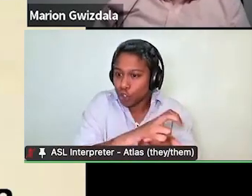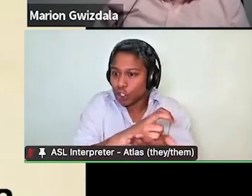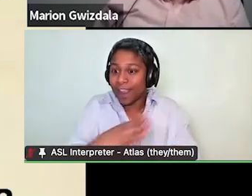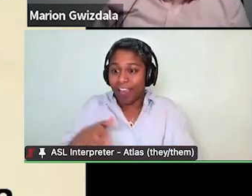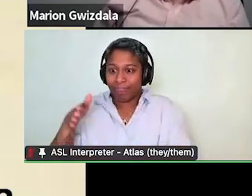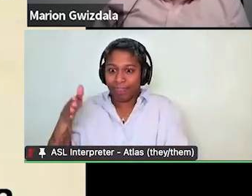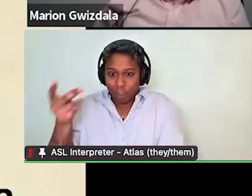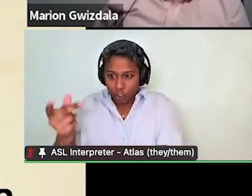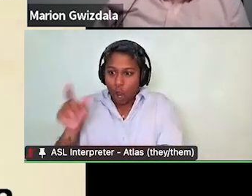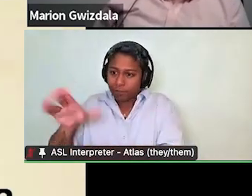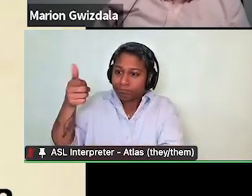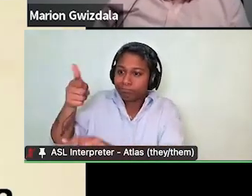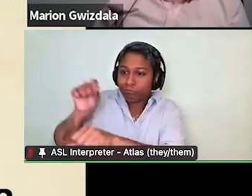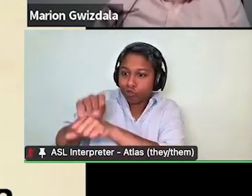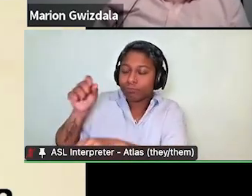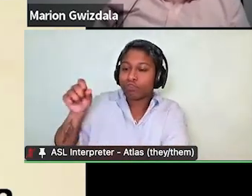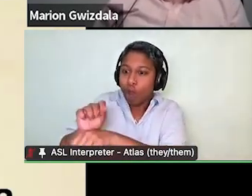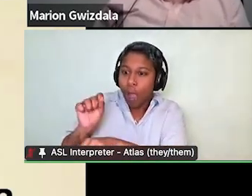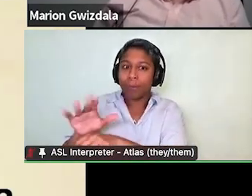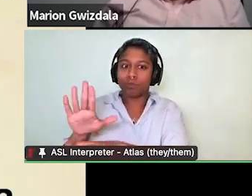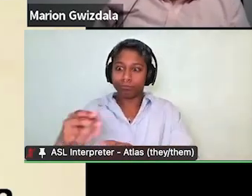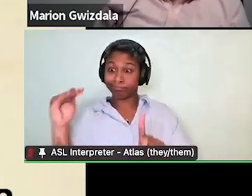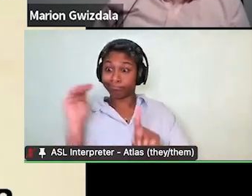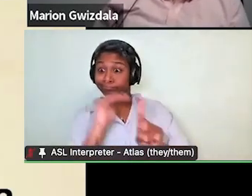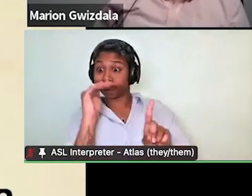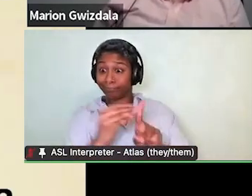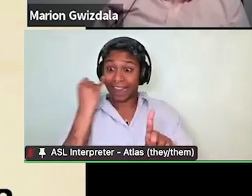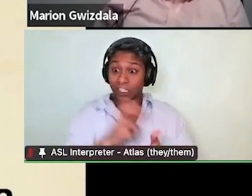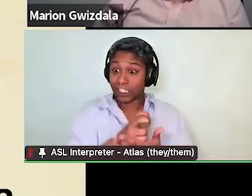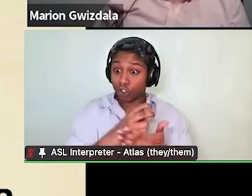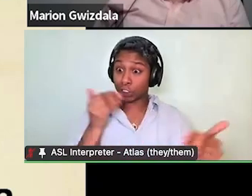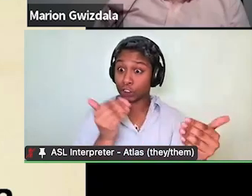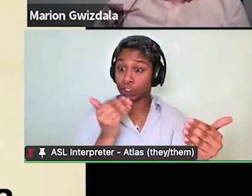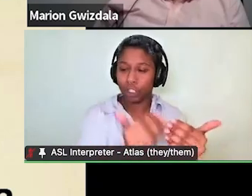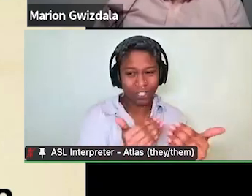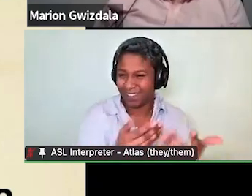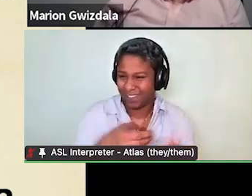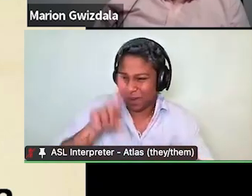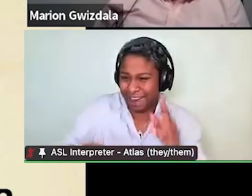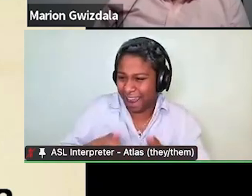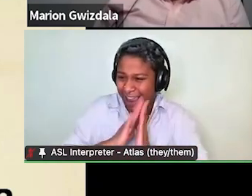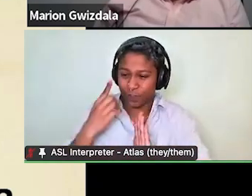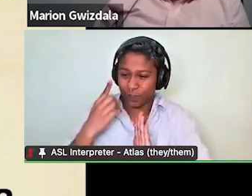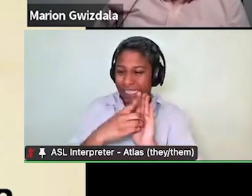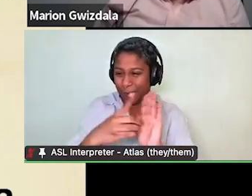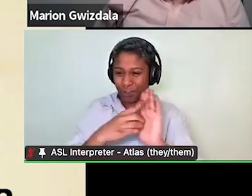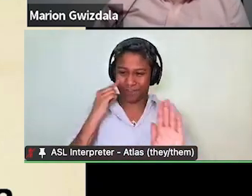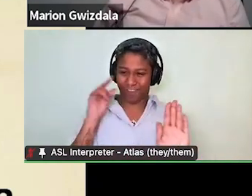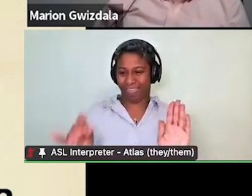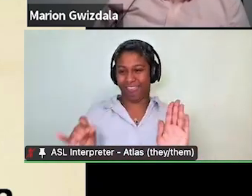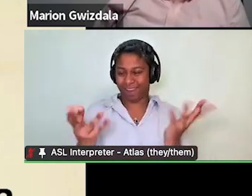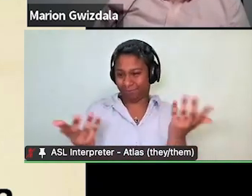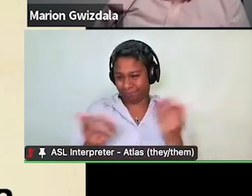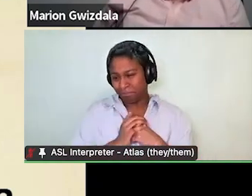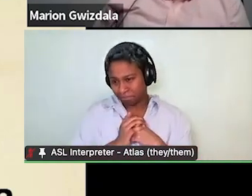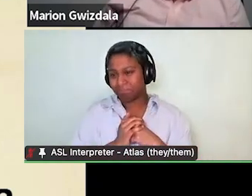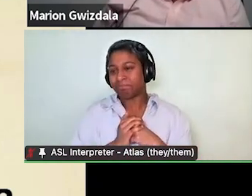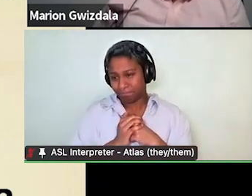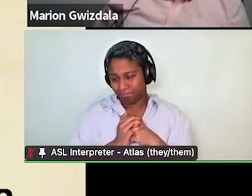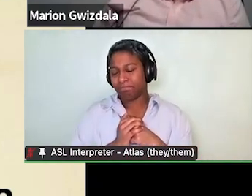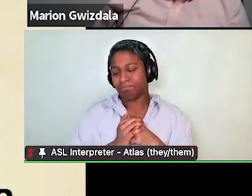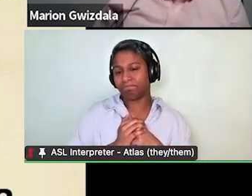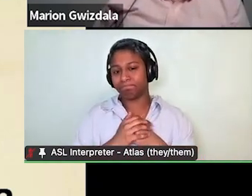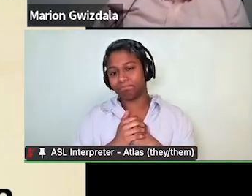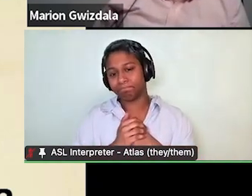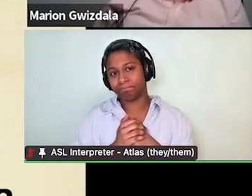seizure. So you can't ask for a demonstration of what the dog is trained to do. You